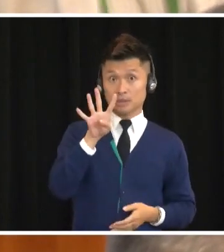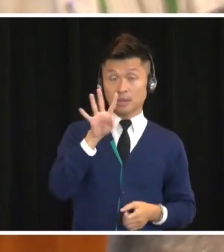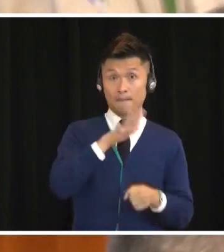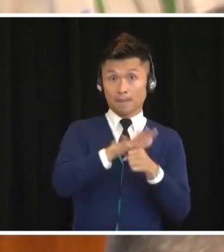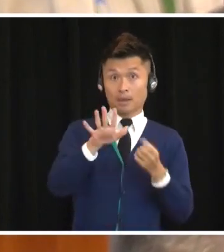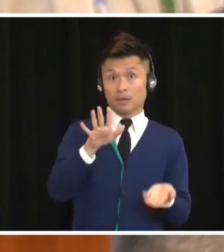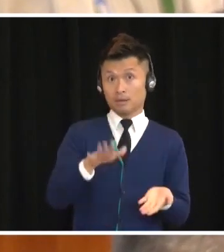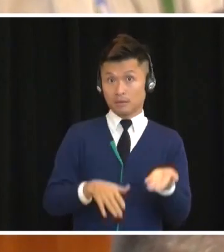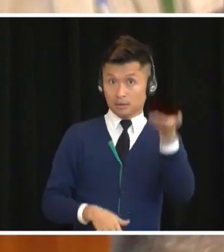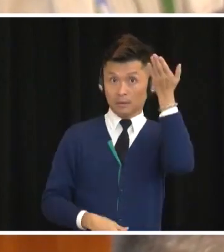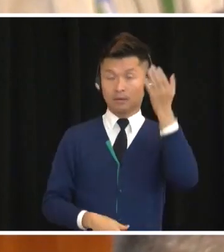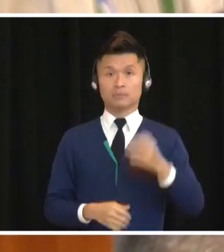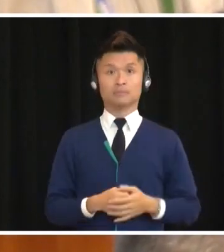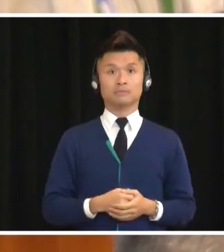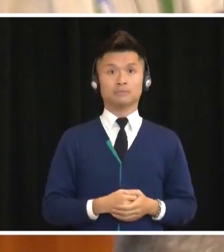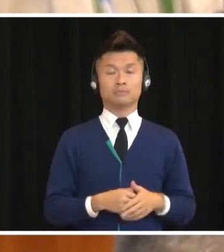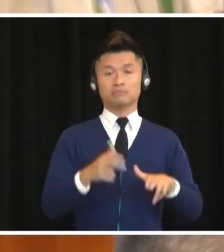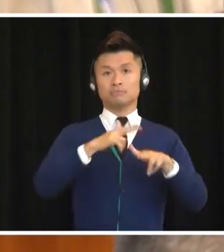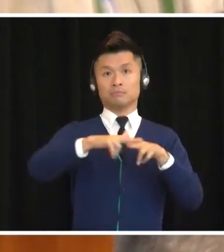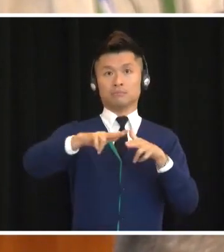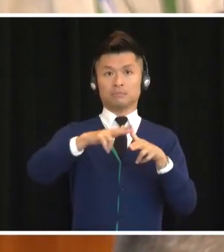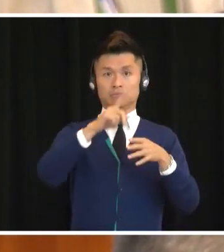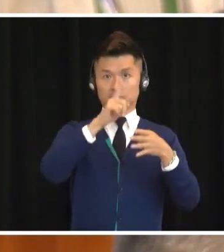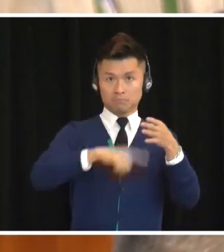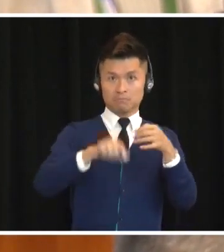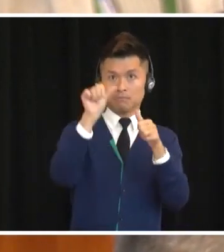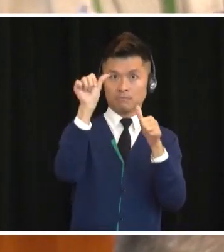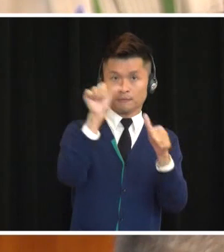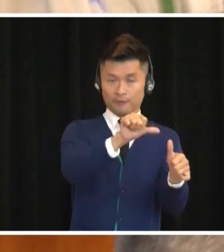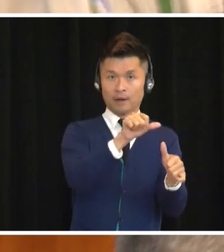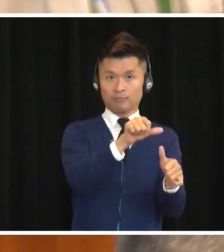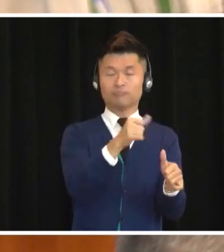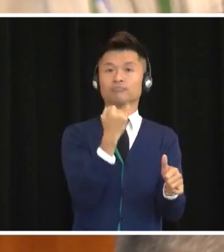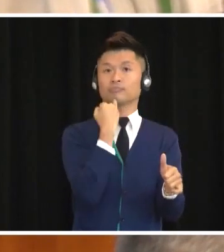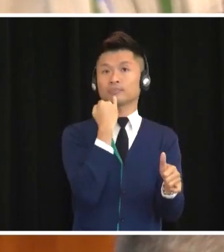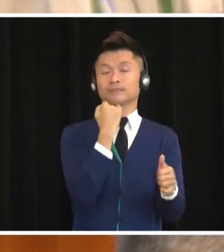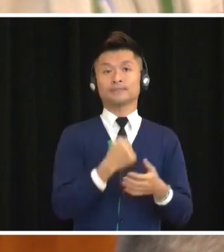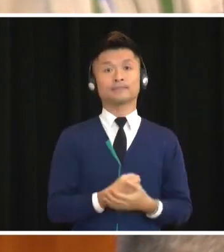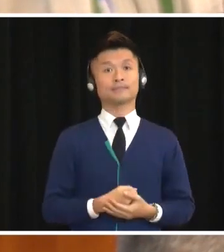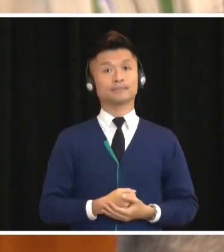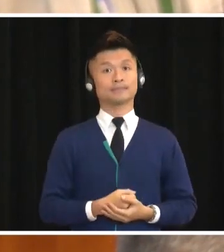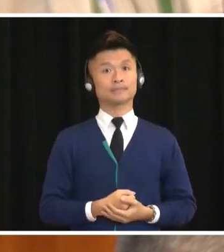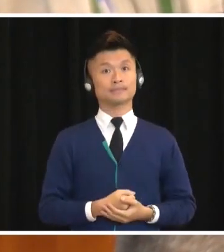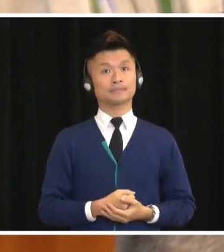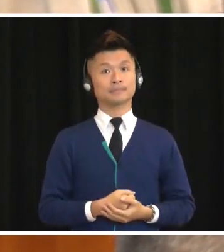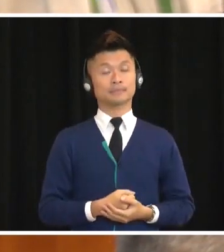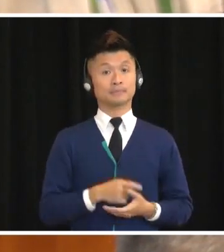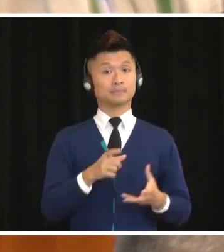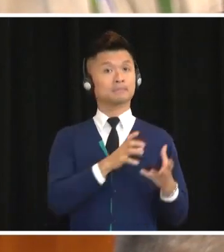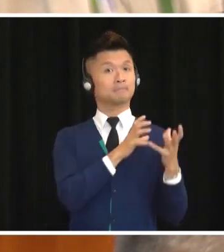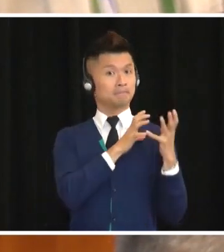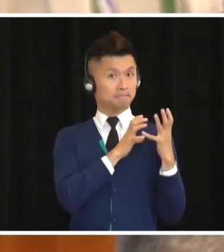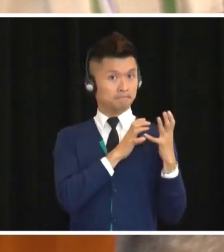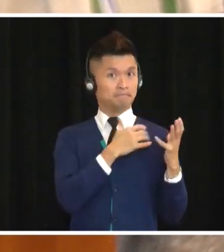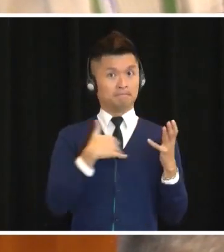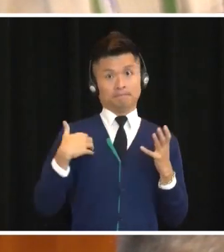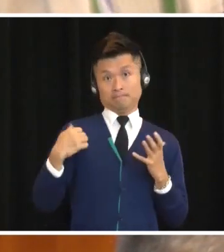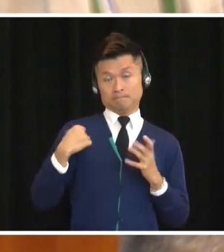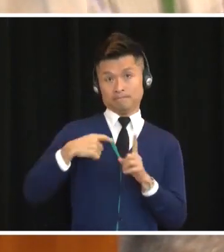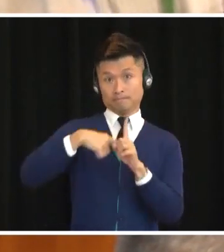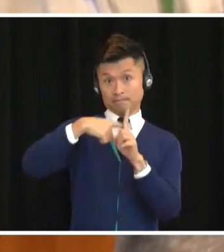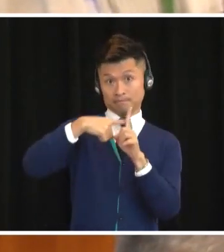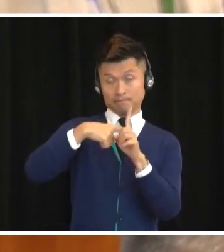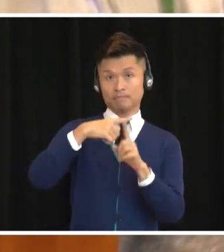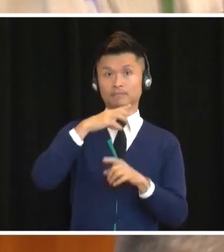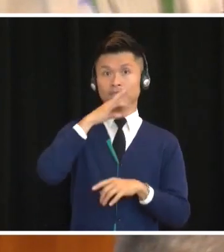code, those who are above the age of 14 will bear criminal